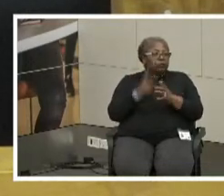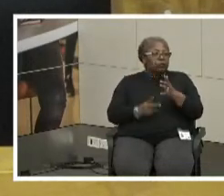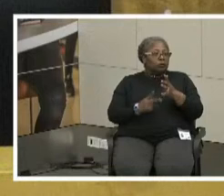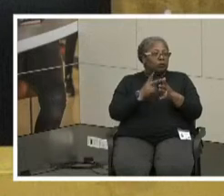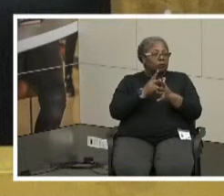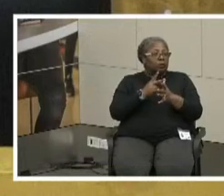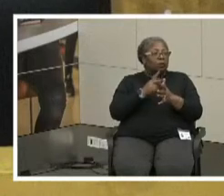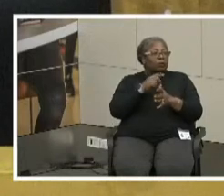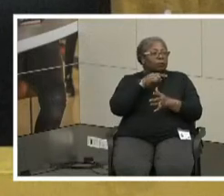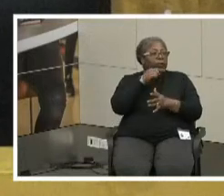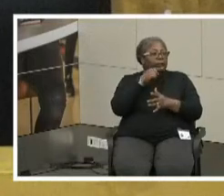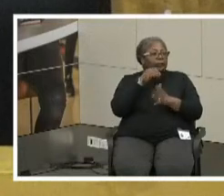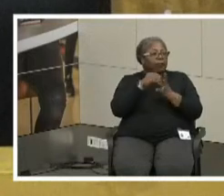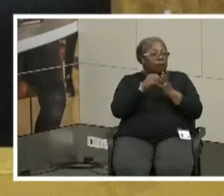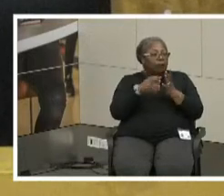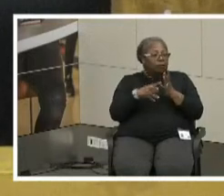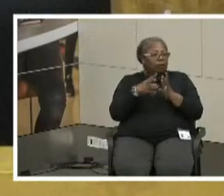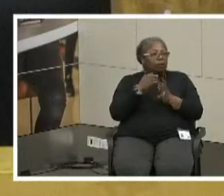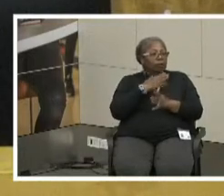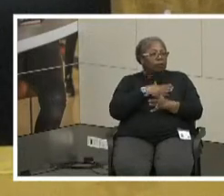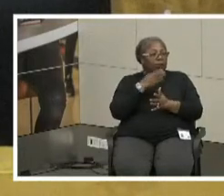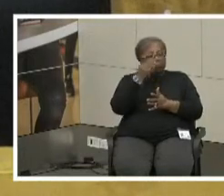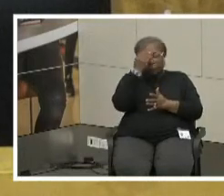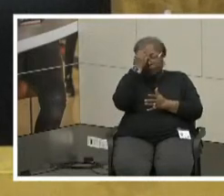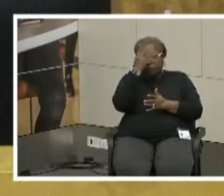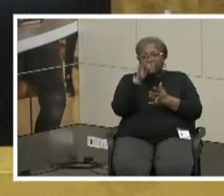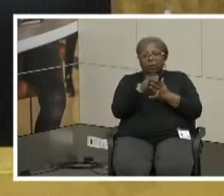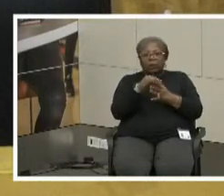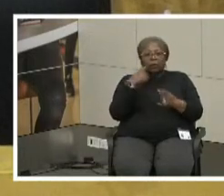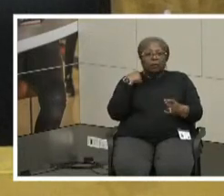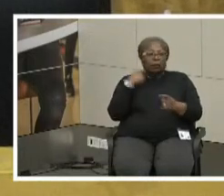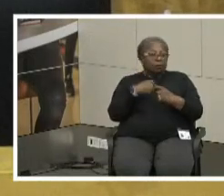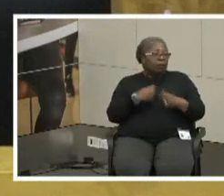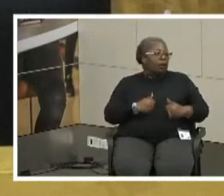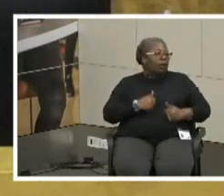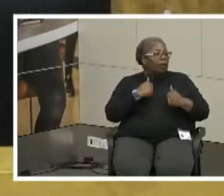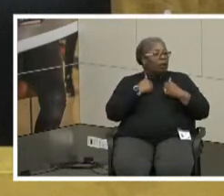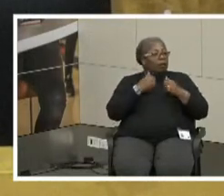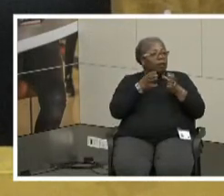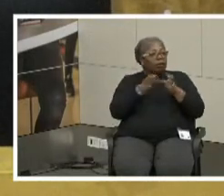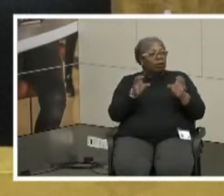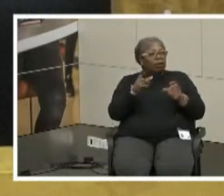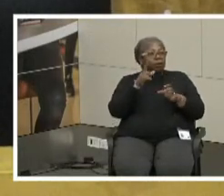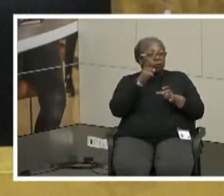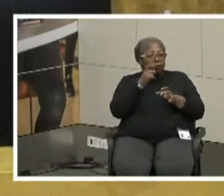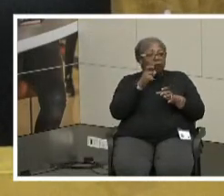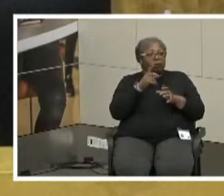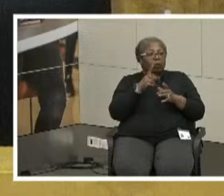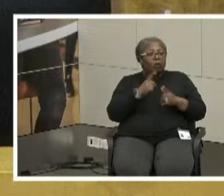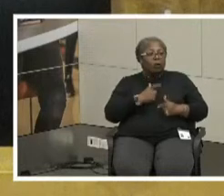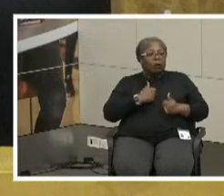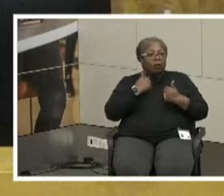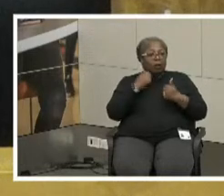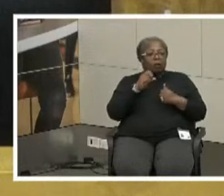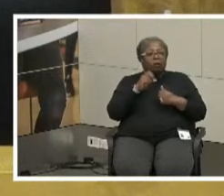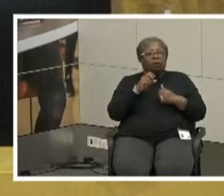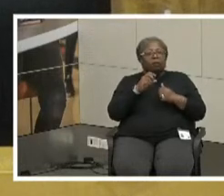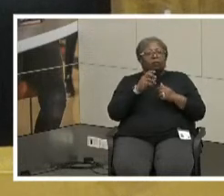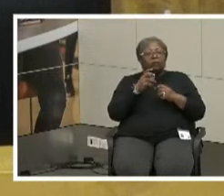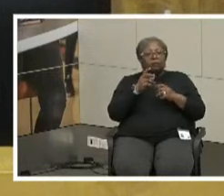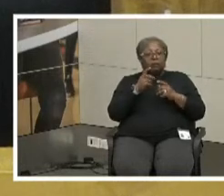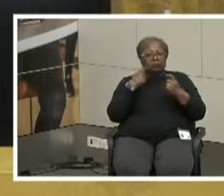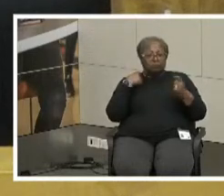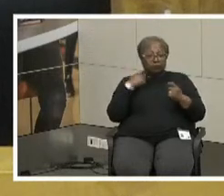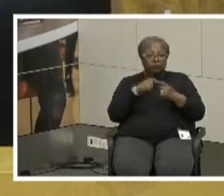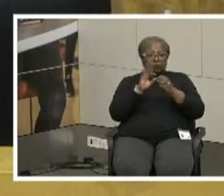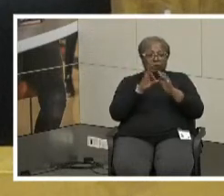public officials and students please note that Spanish live captioning is available for those viewing the meeting via live stream and live Spanish interpretation is